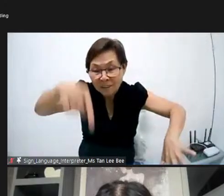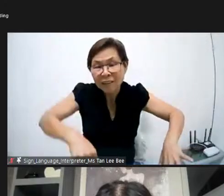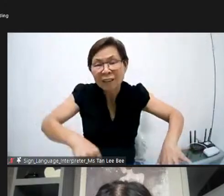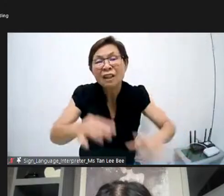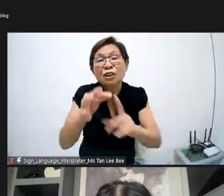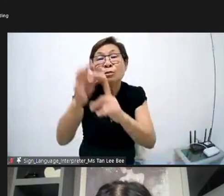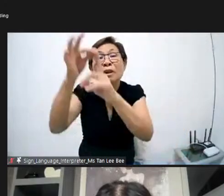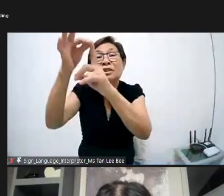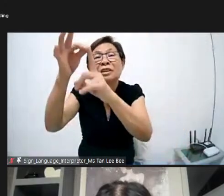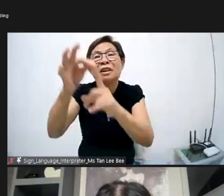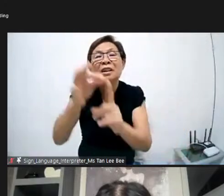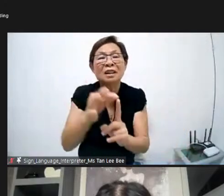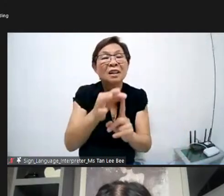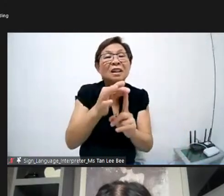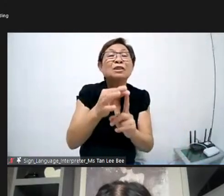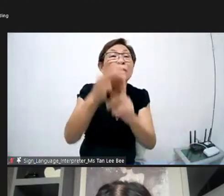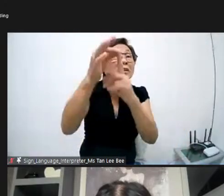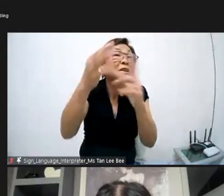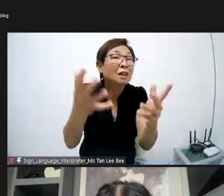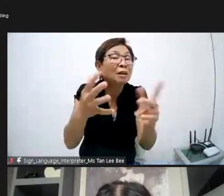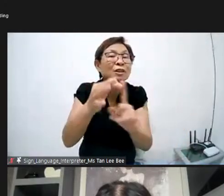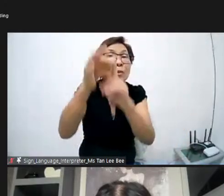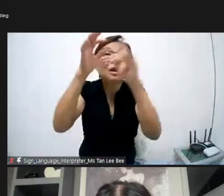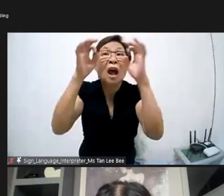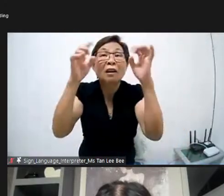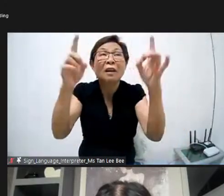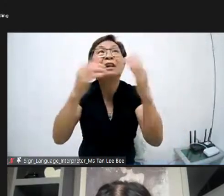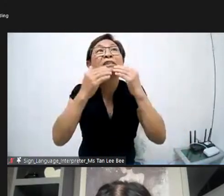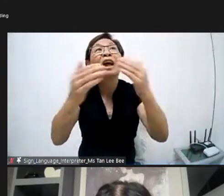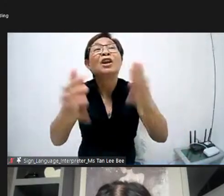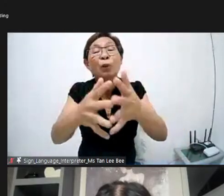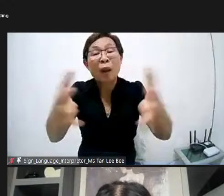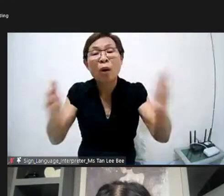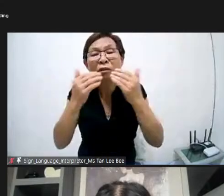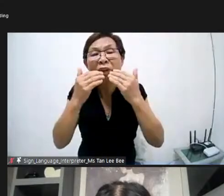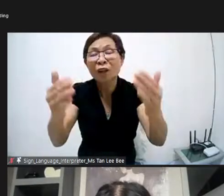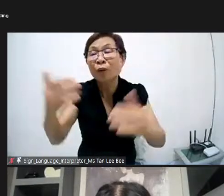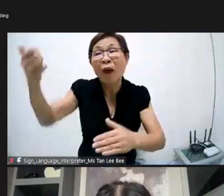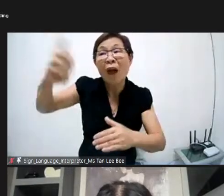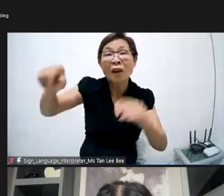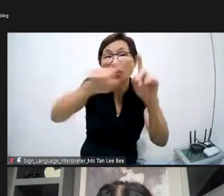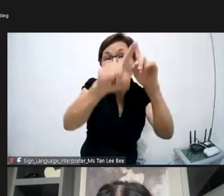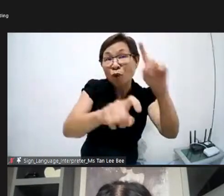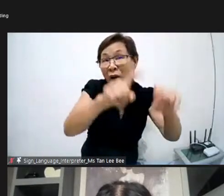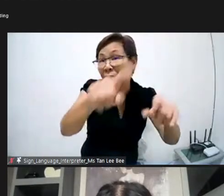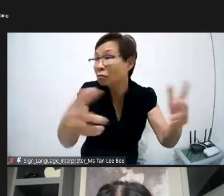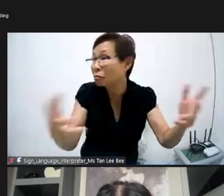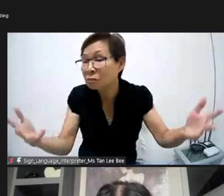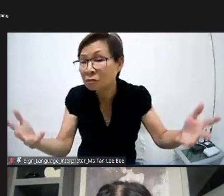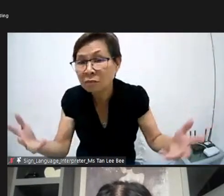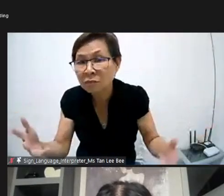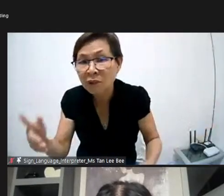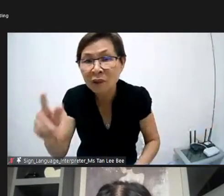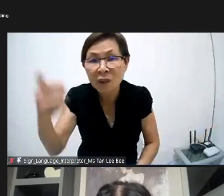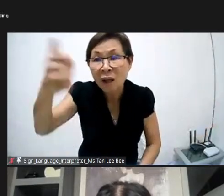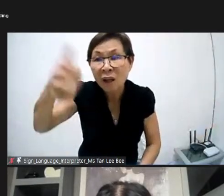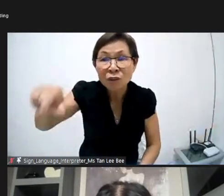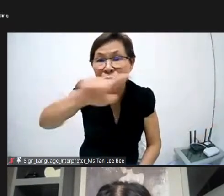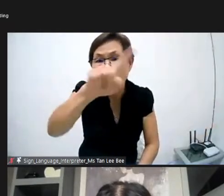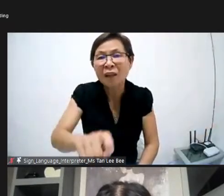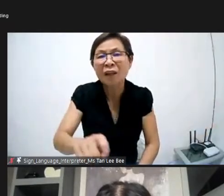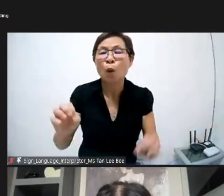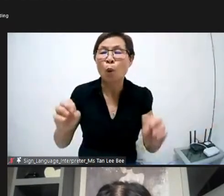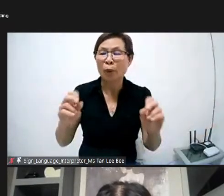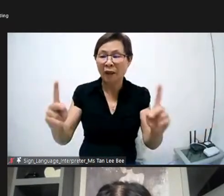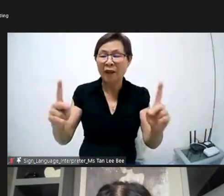particularly in special educational needs. So thank you so much. And now, is there any more question from technical?